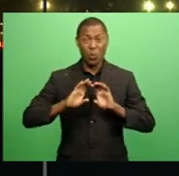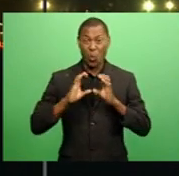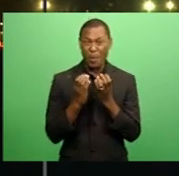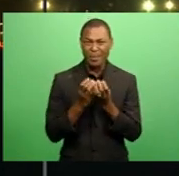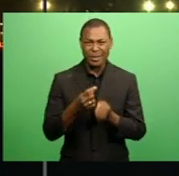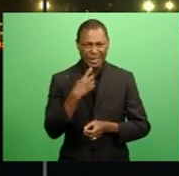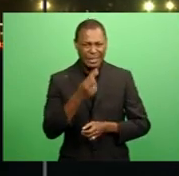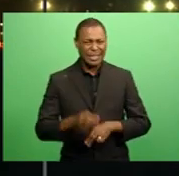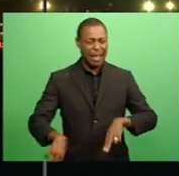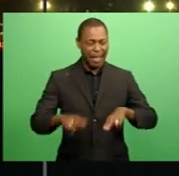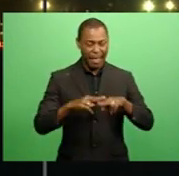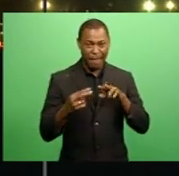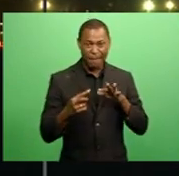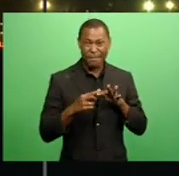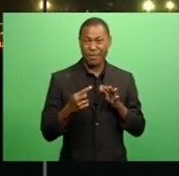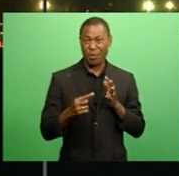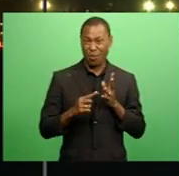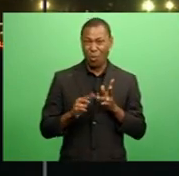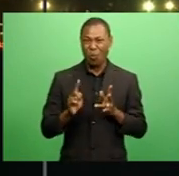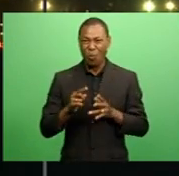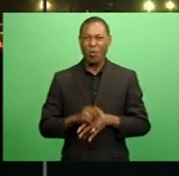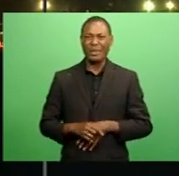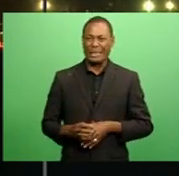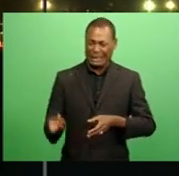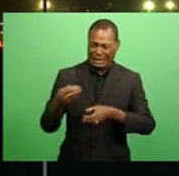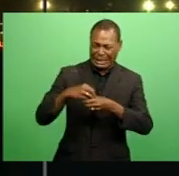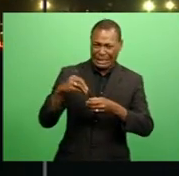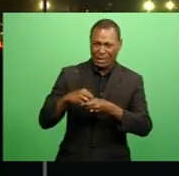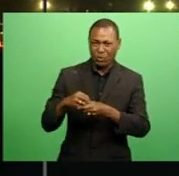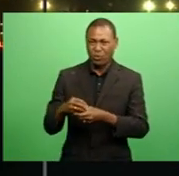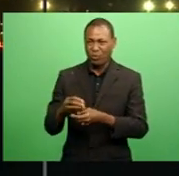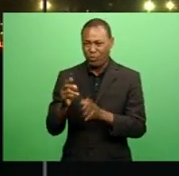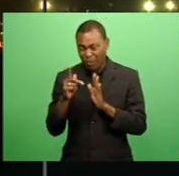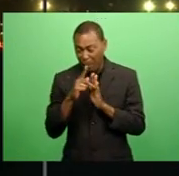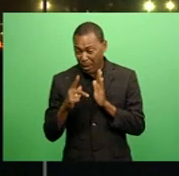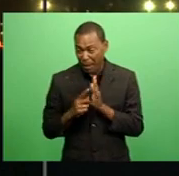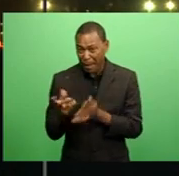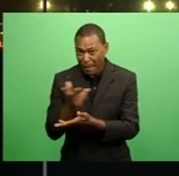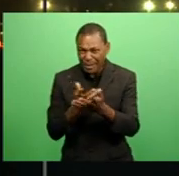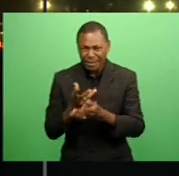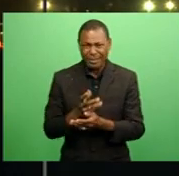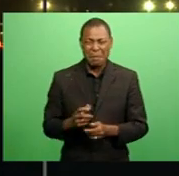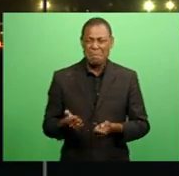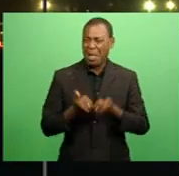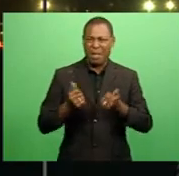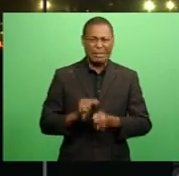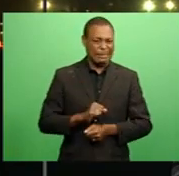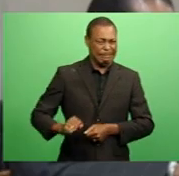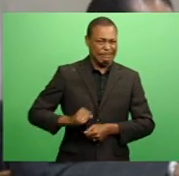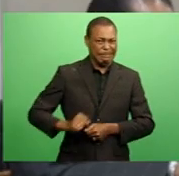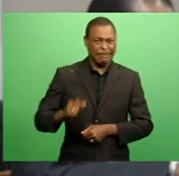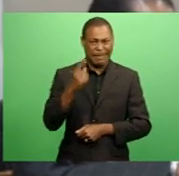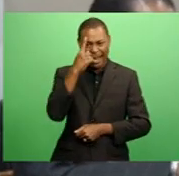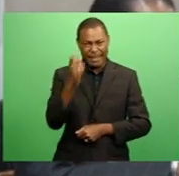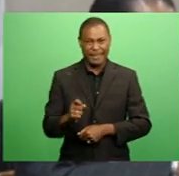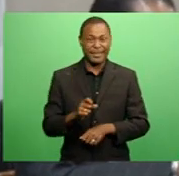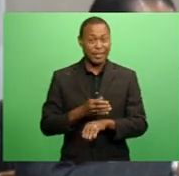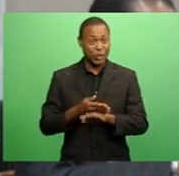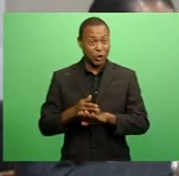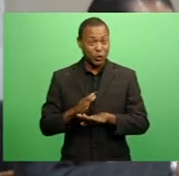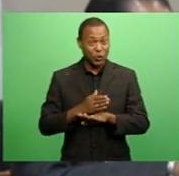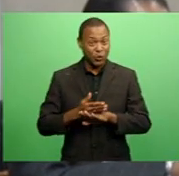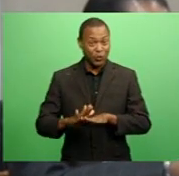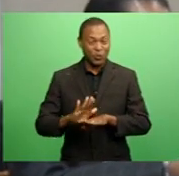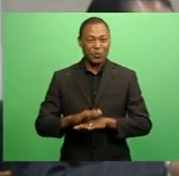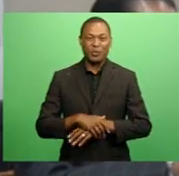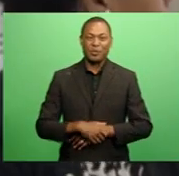tries to include political parties as much as possible, many are unwilling to accept new ideas. According to the